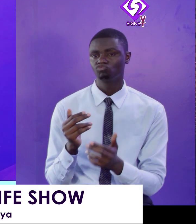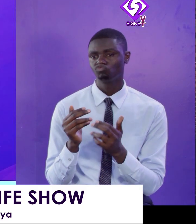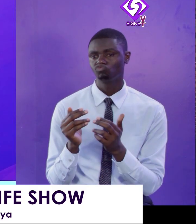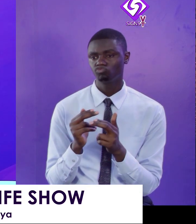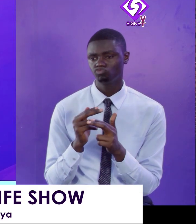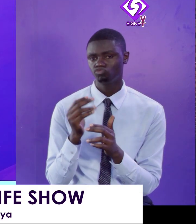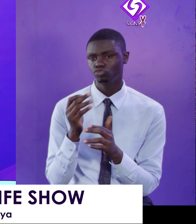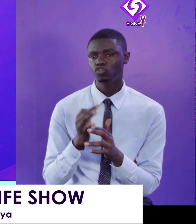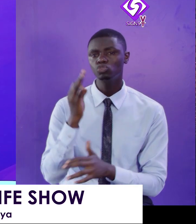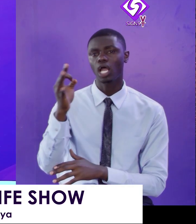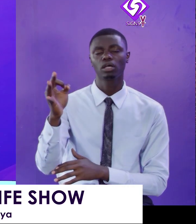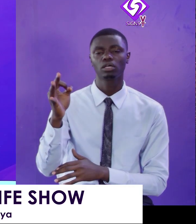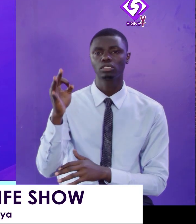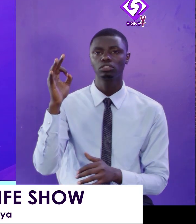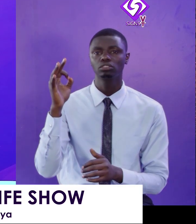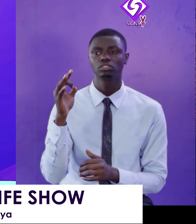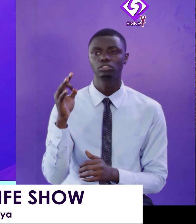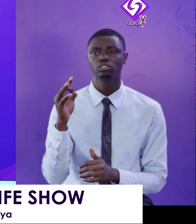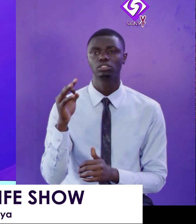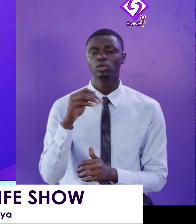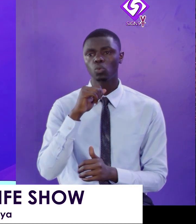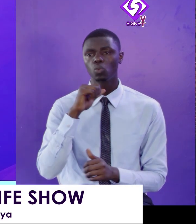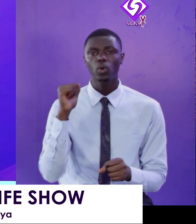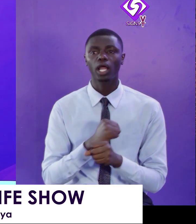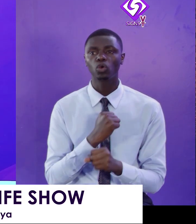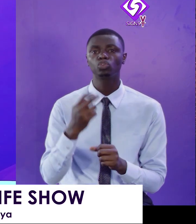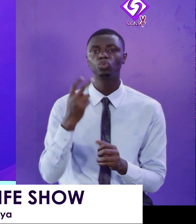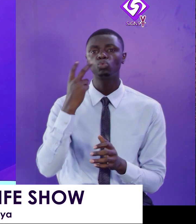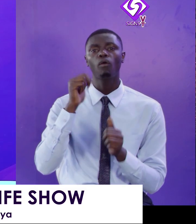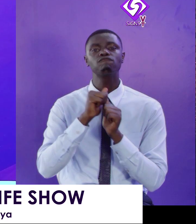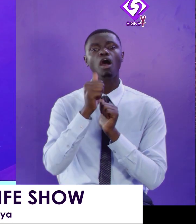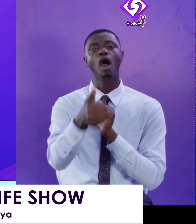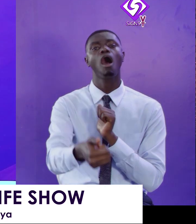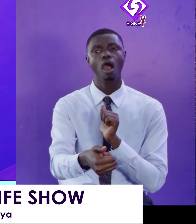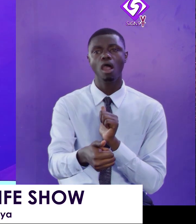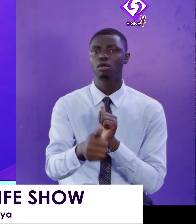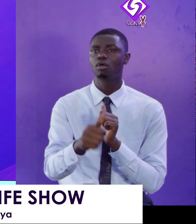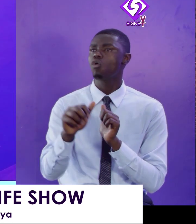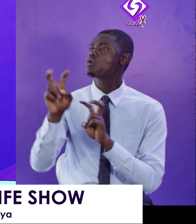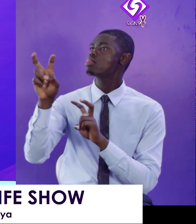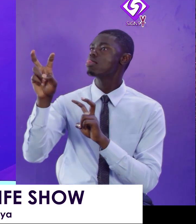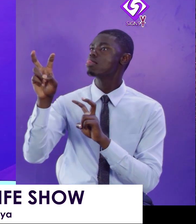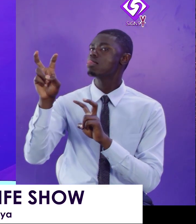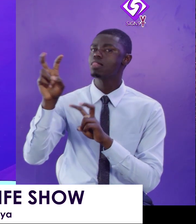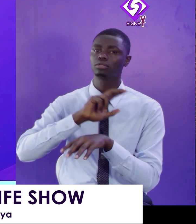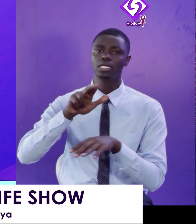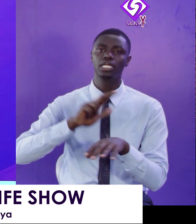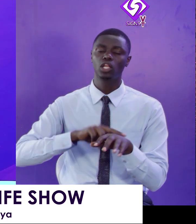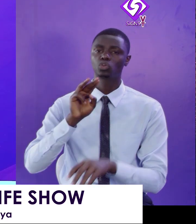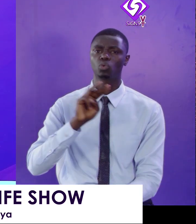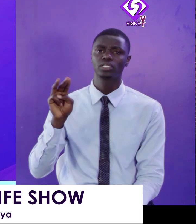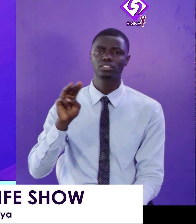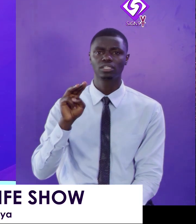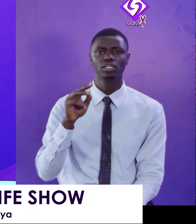future, we may not have to look far. We may not have to look at the nations in the West. Consider the